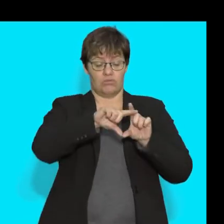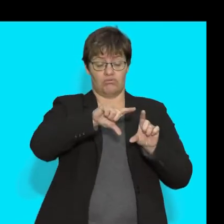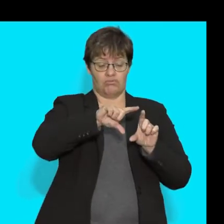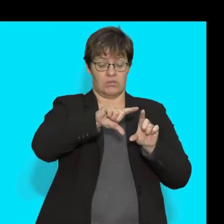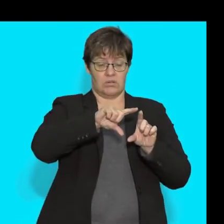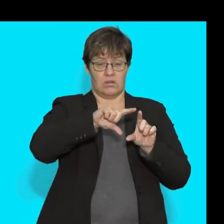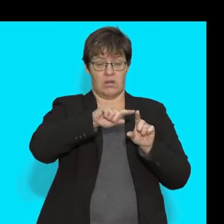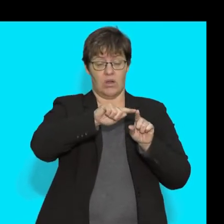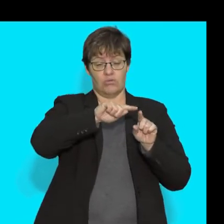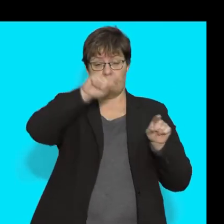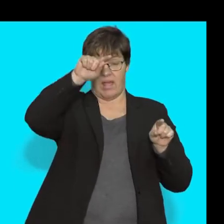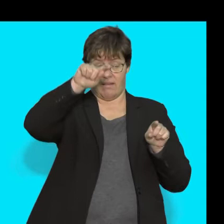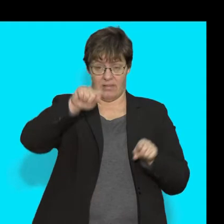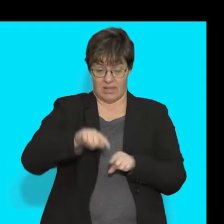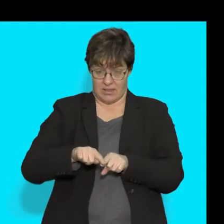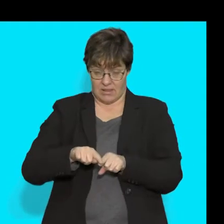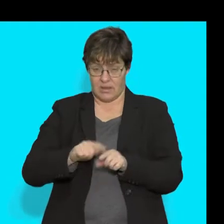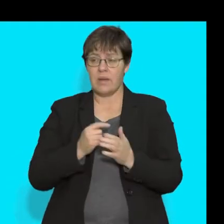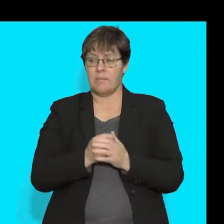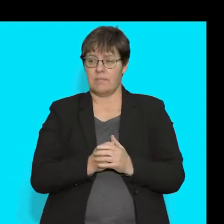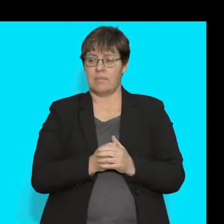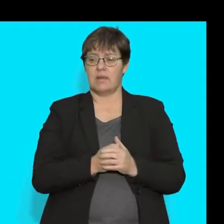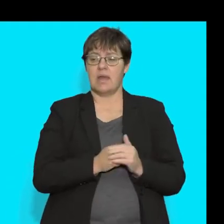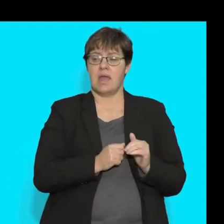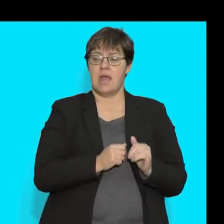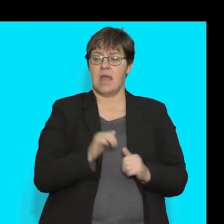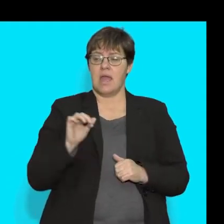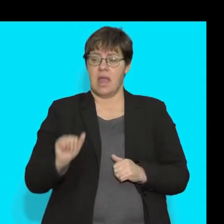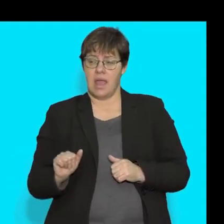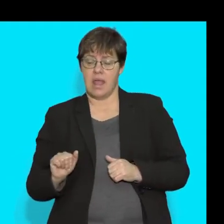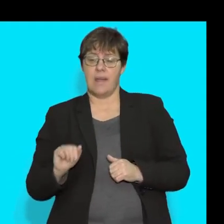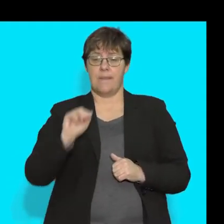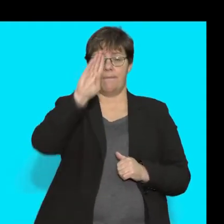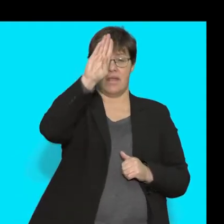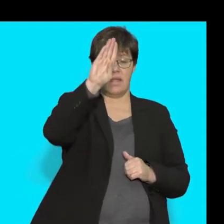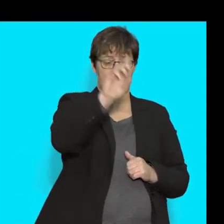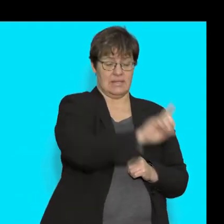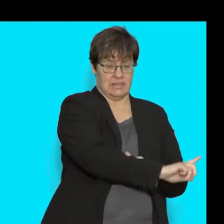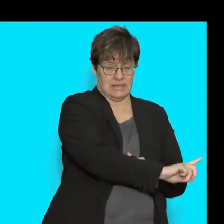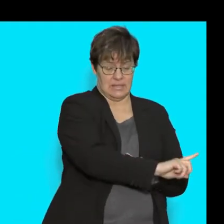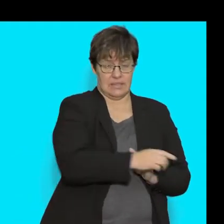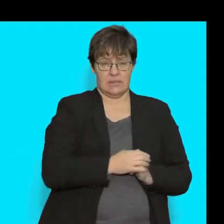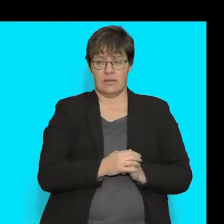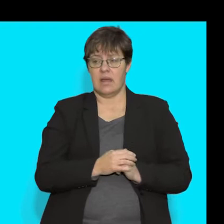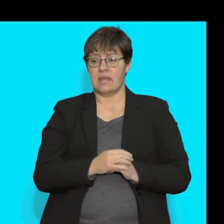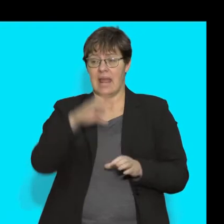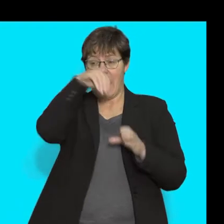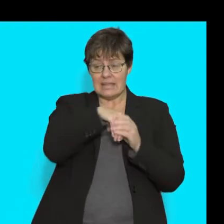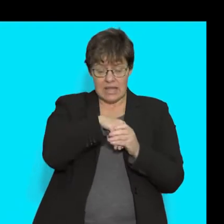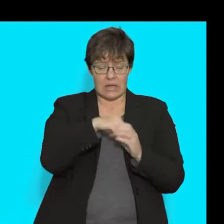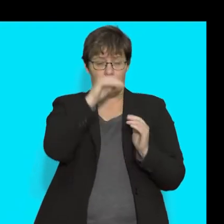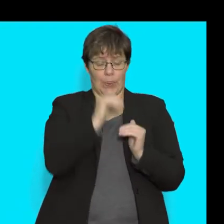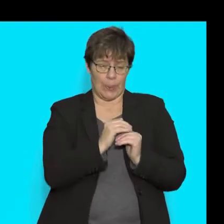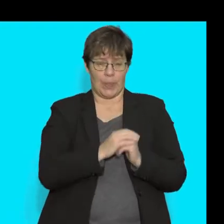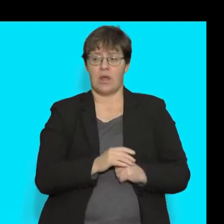large triangle with vertices A, B, and D, and a